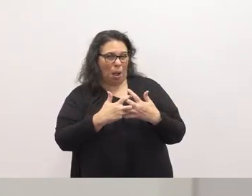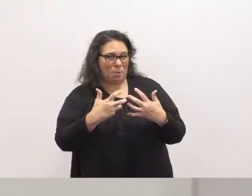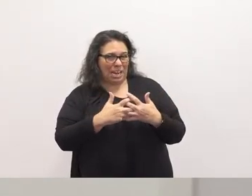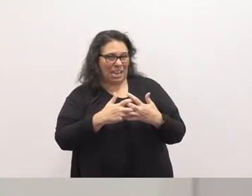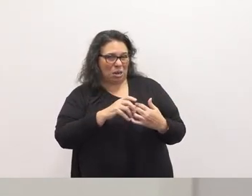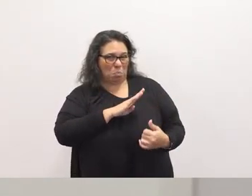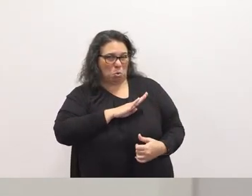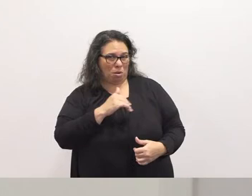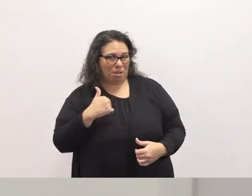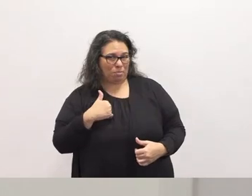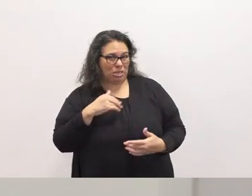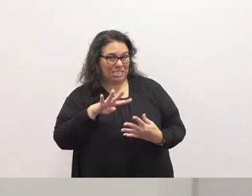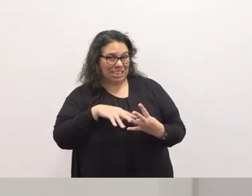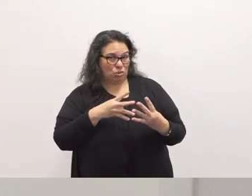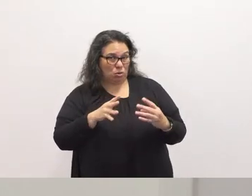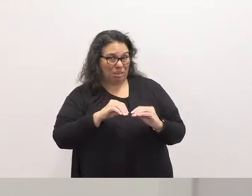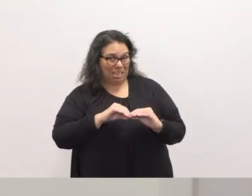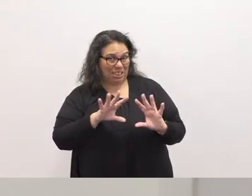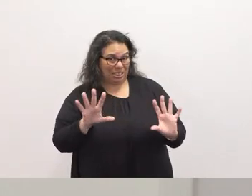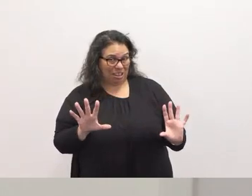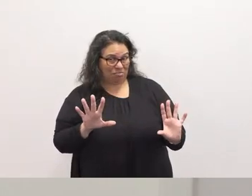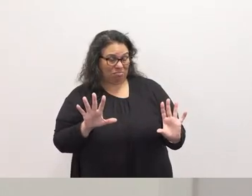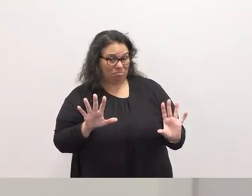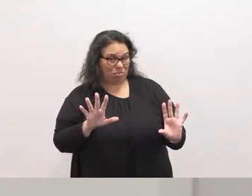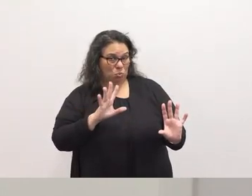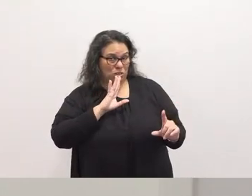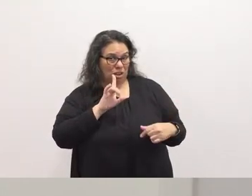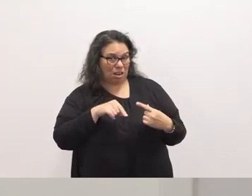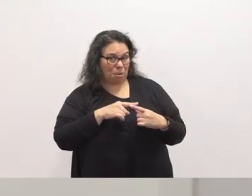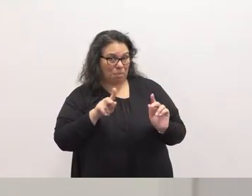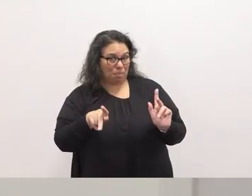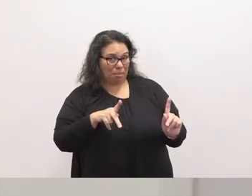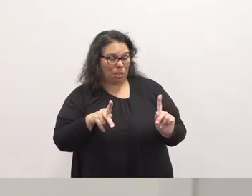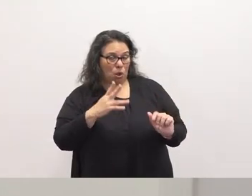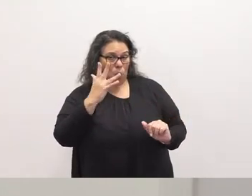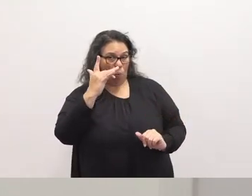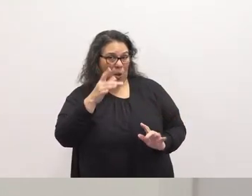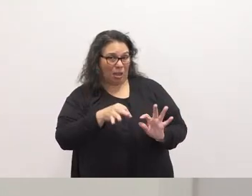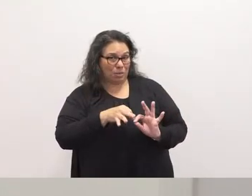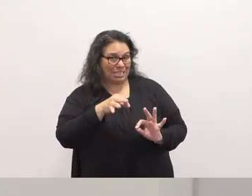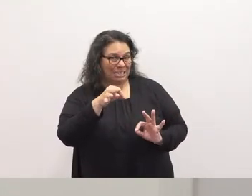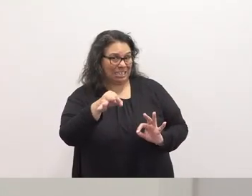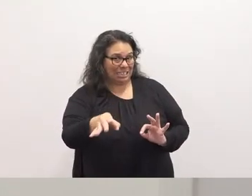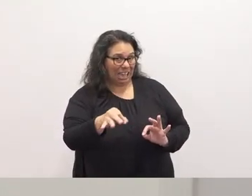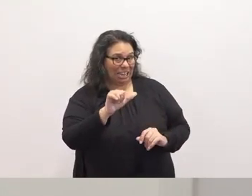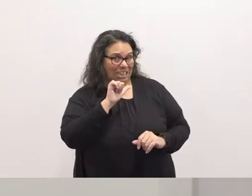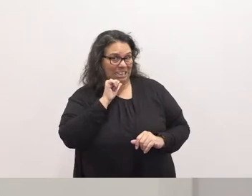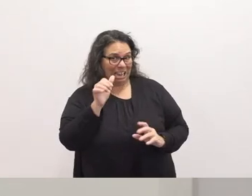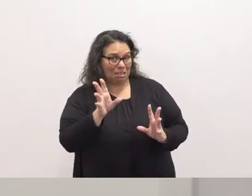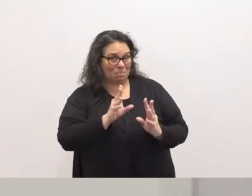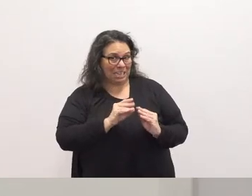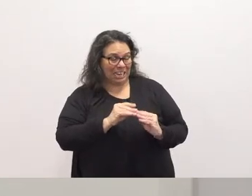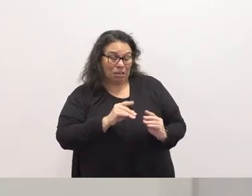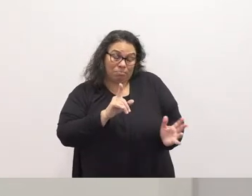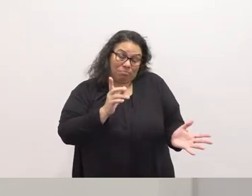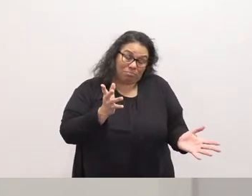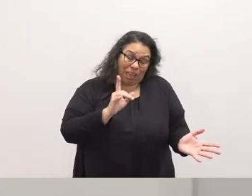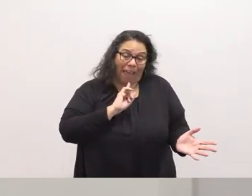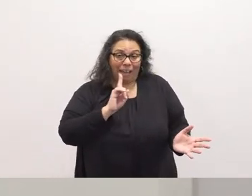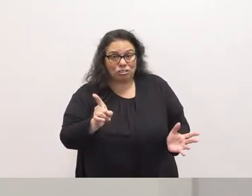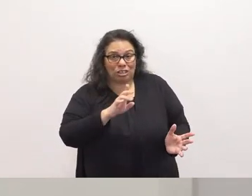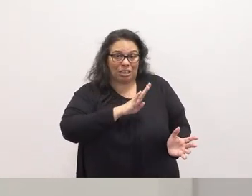I just want to be clear, since we're talking about it in public, why there was any delay in not meeting what actually the